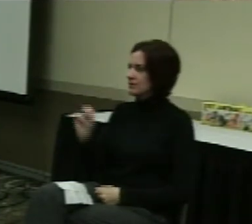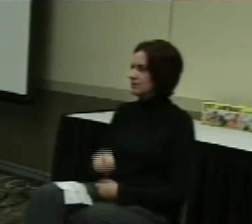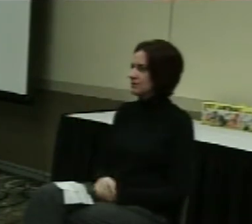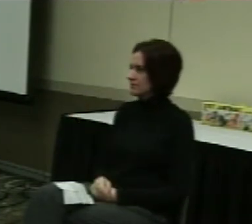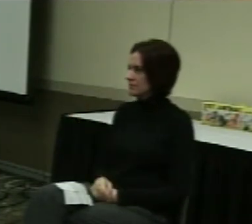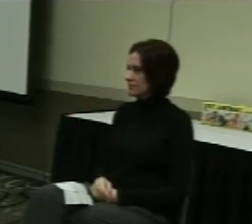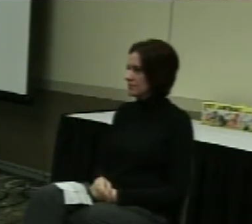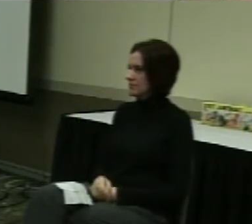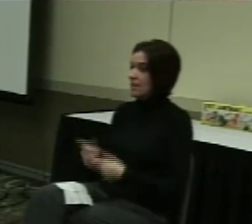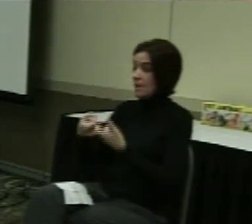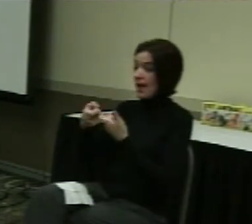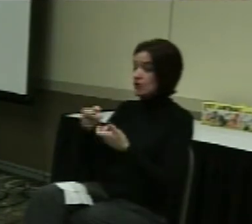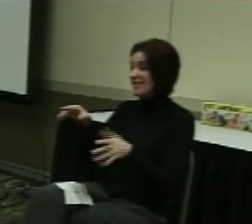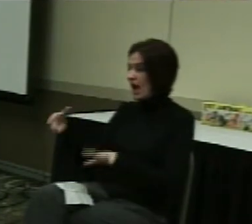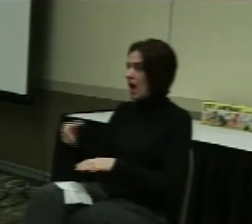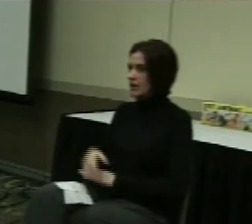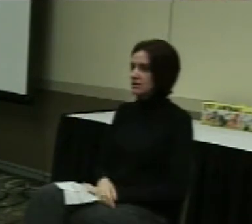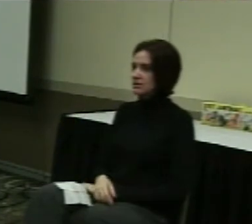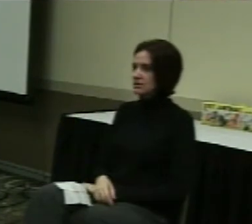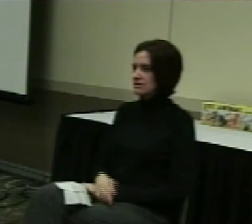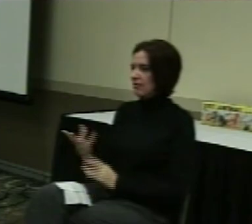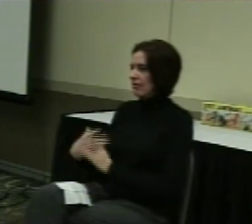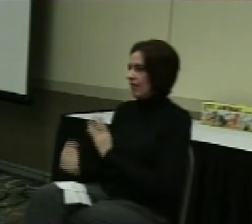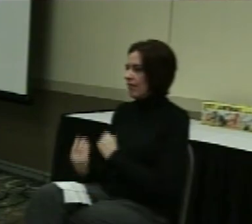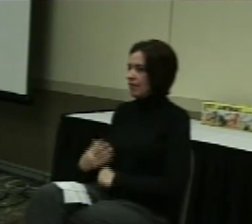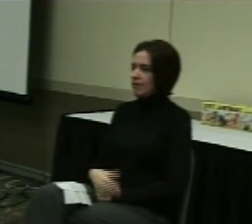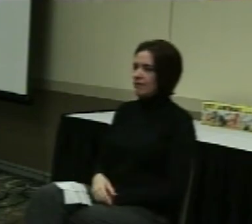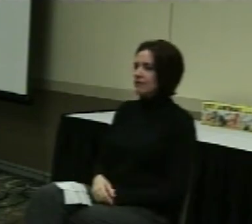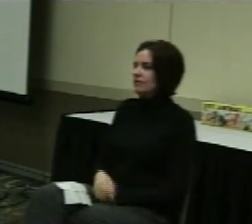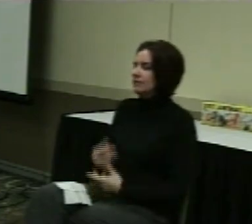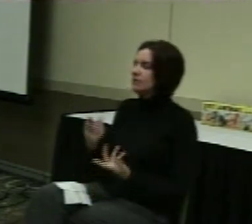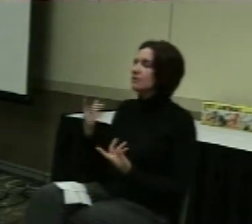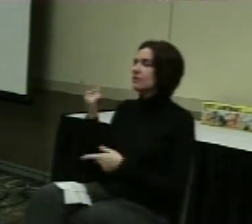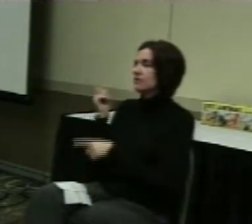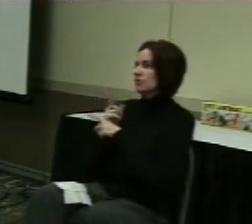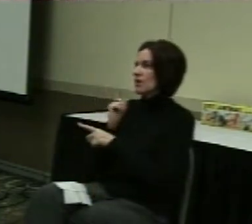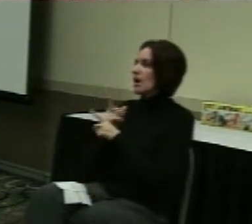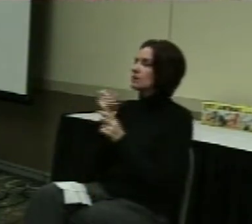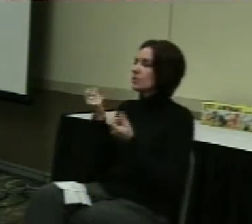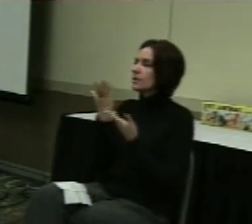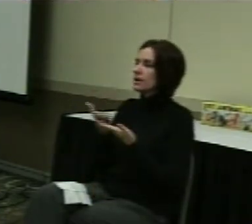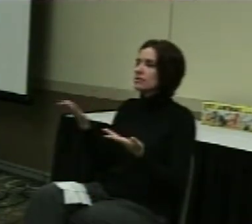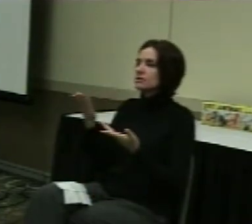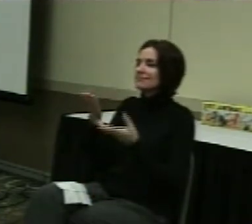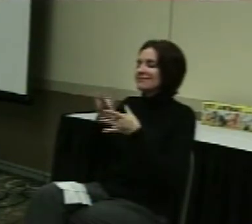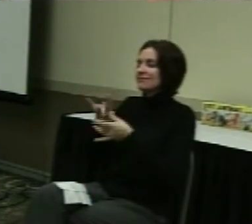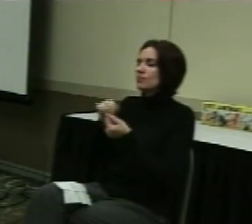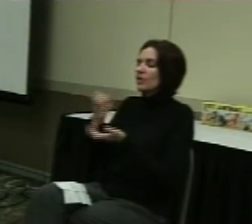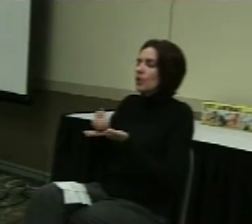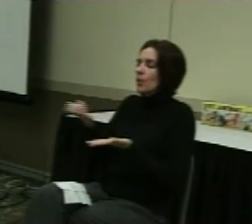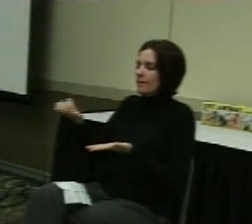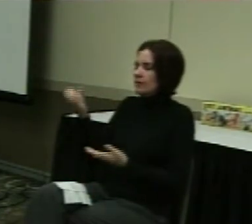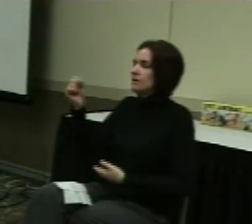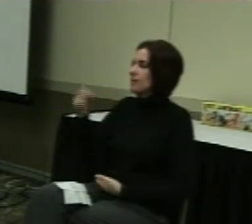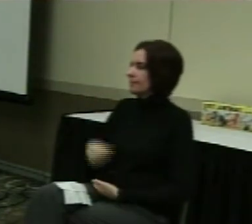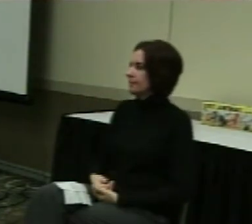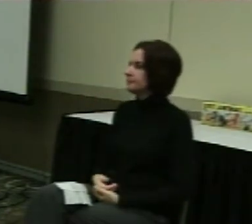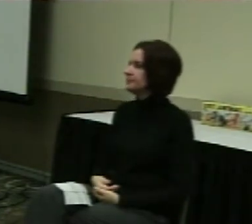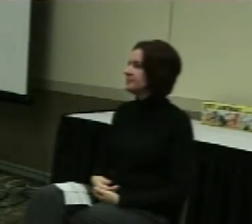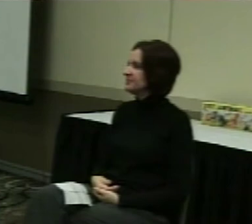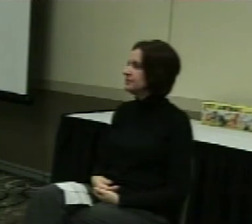going to work. So many aspects to the equipment, by all